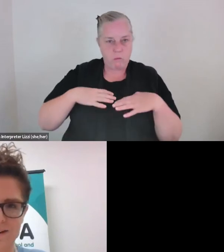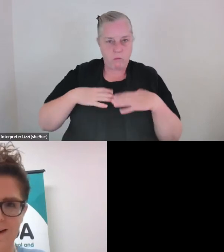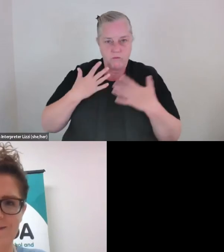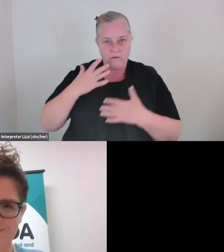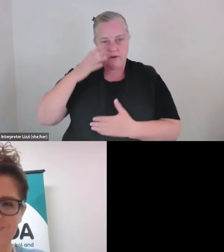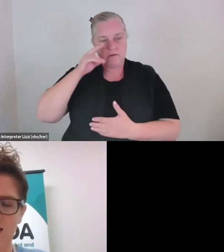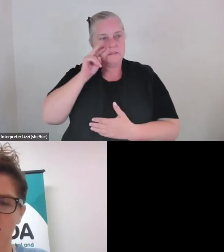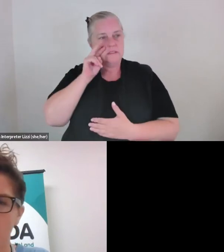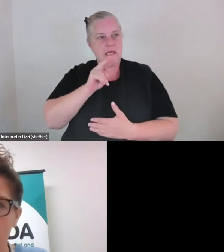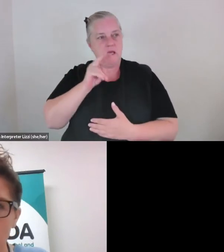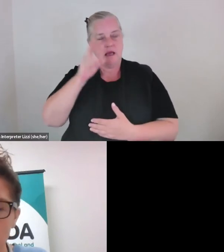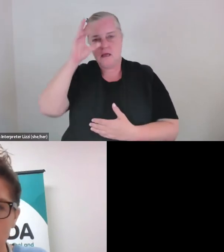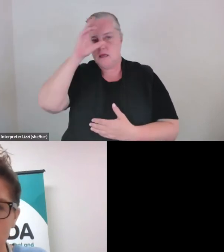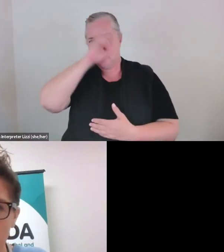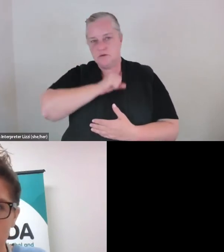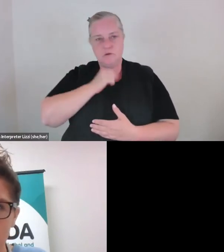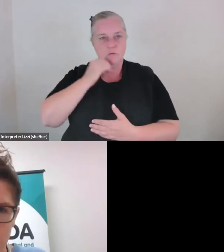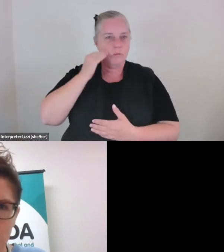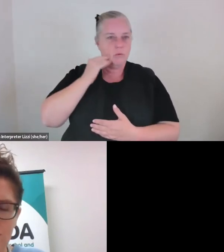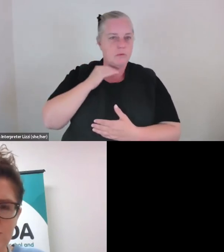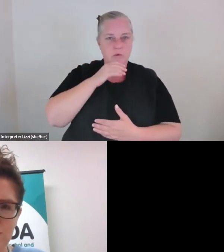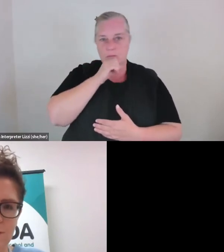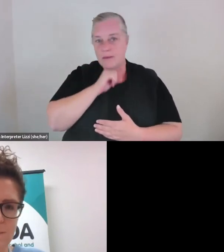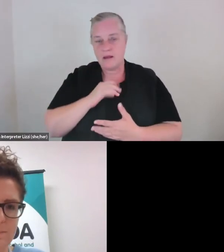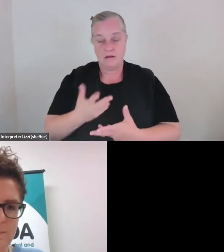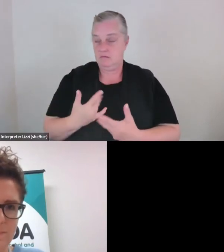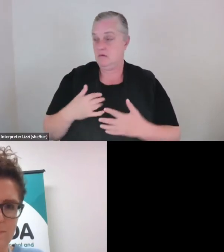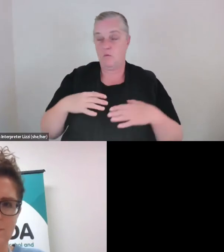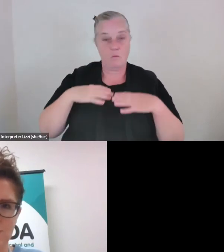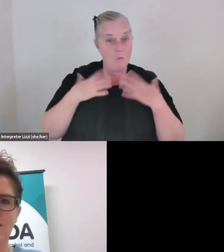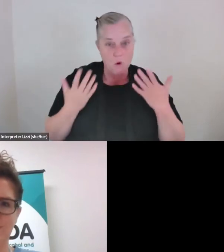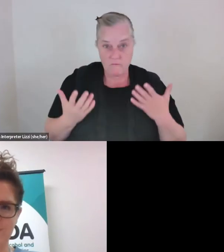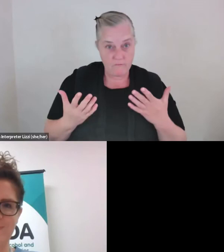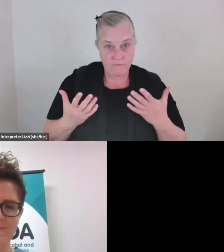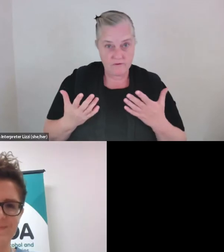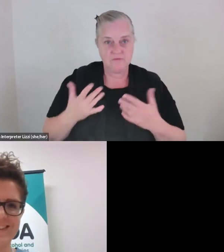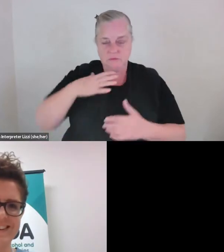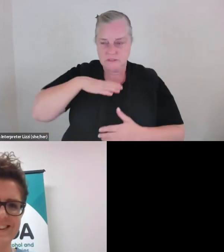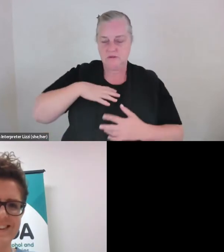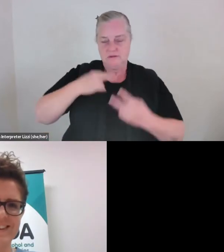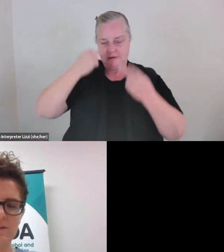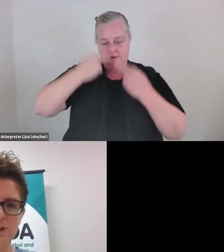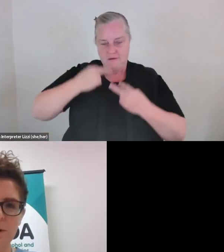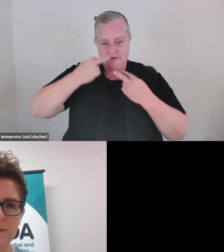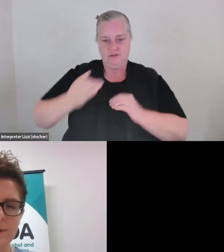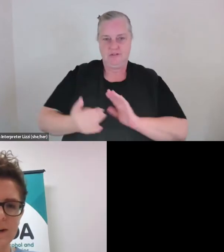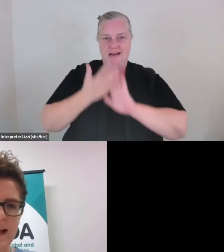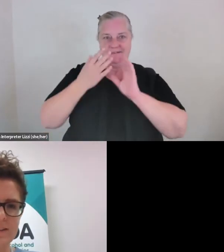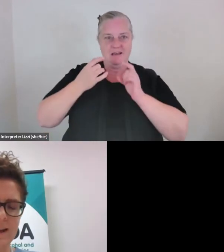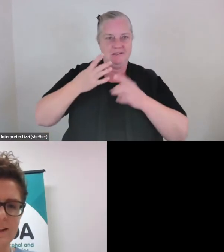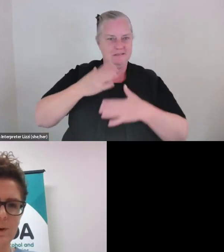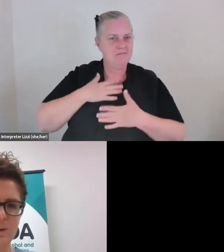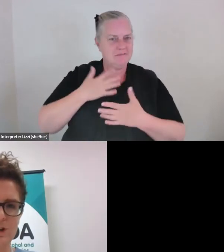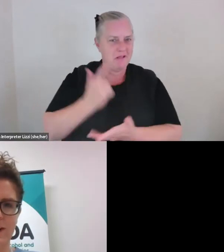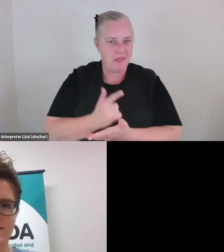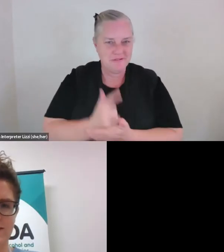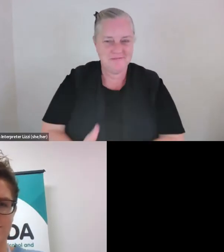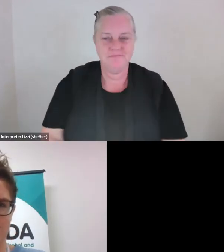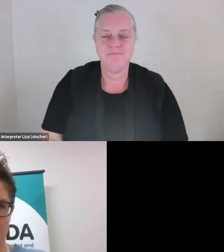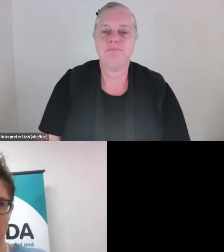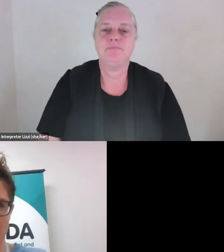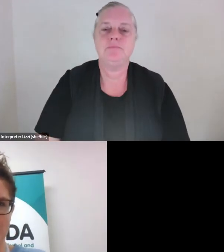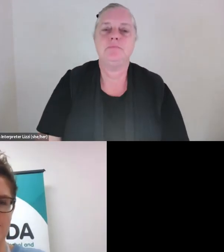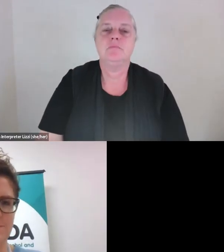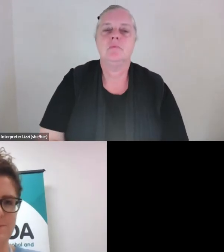with that. So Yeah. we've got a question from Shell asked a question, Shell. just a quick question. Do you want me to read it out, Starlady, or would you like